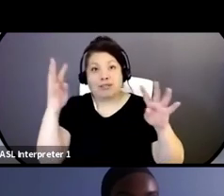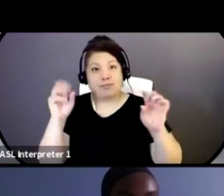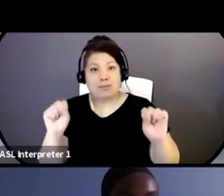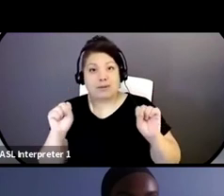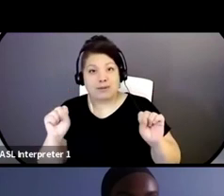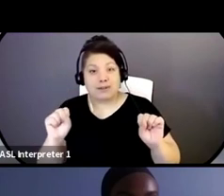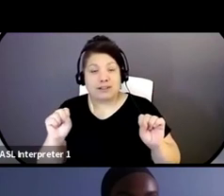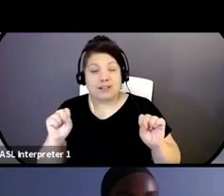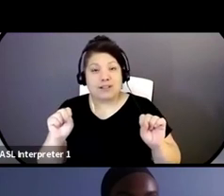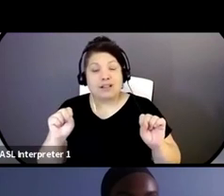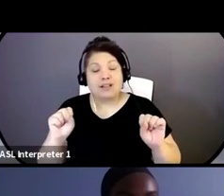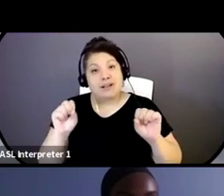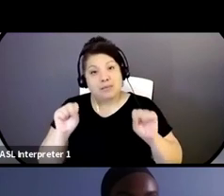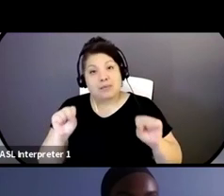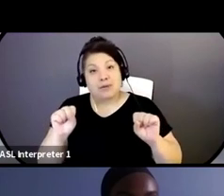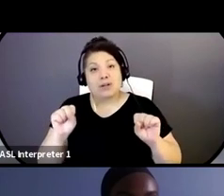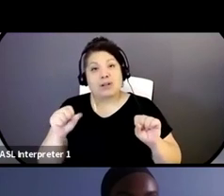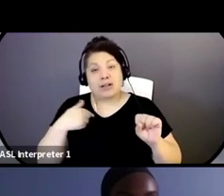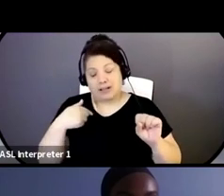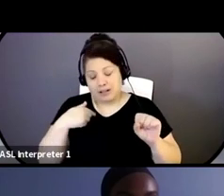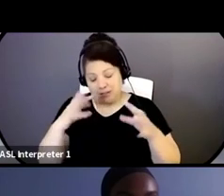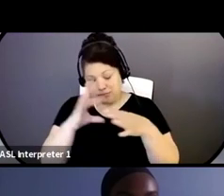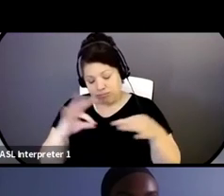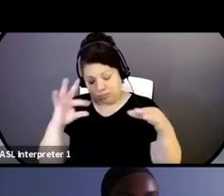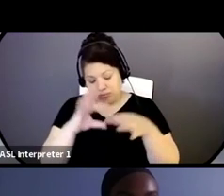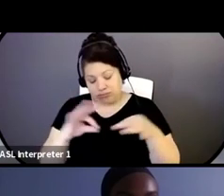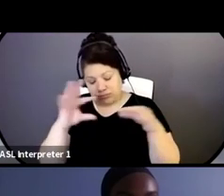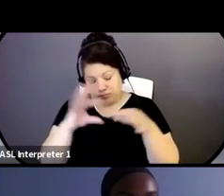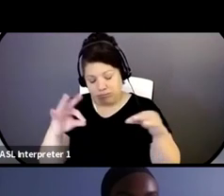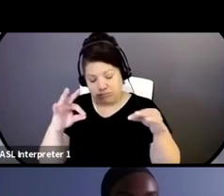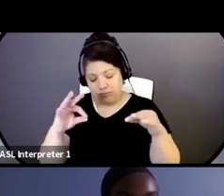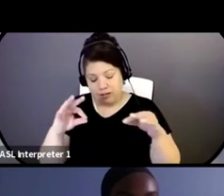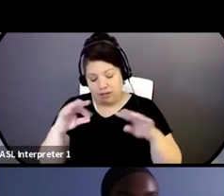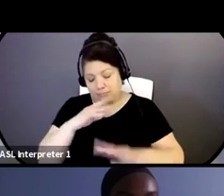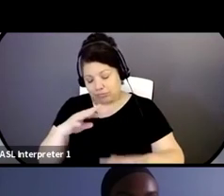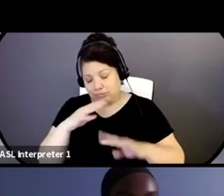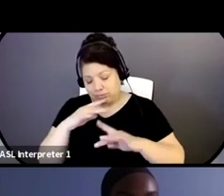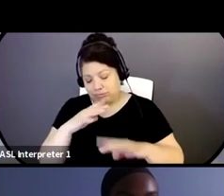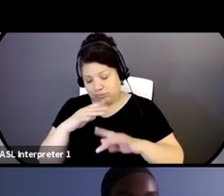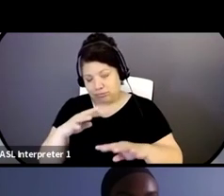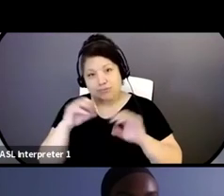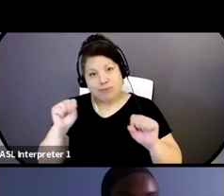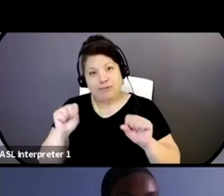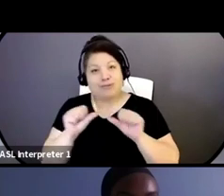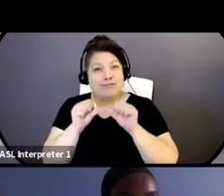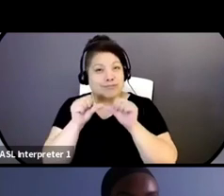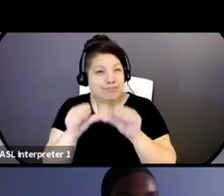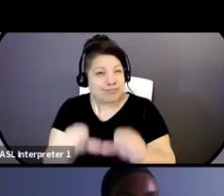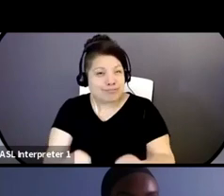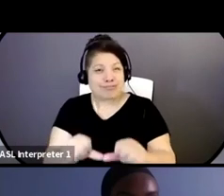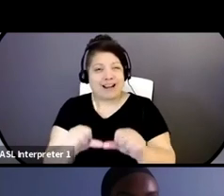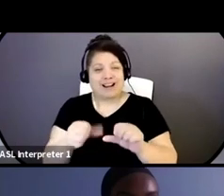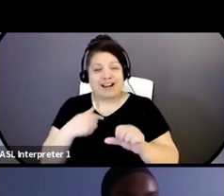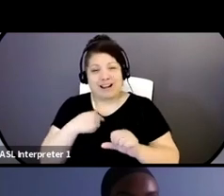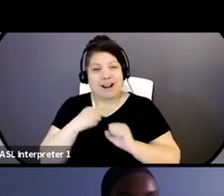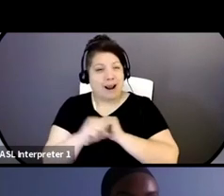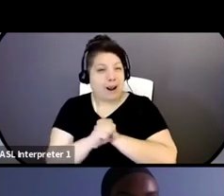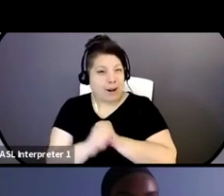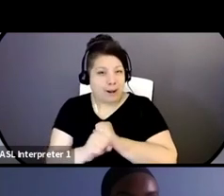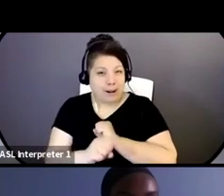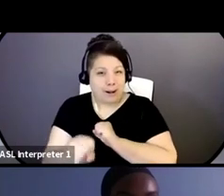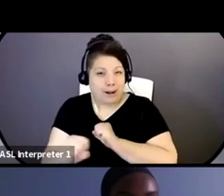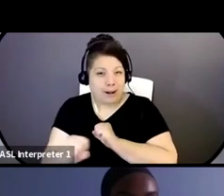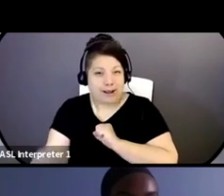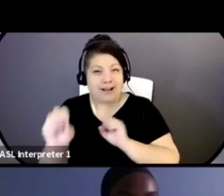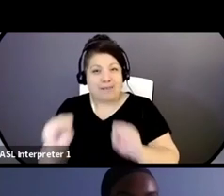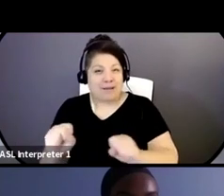like a full stream of consciousness, like rant forever on this. Like, I could probably spend many, many,